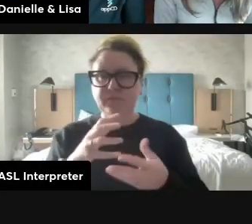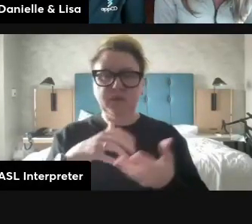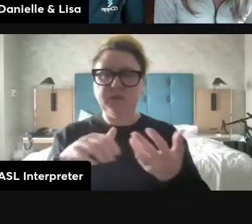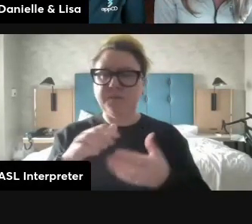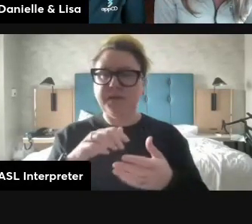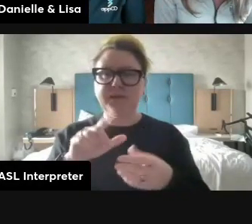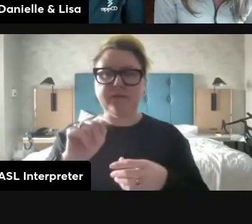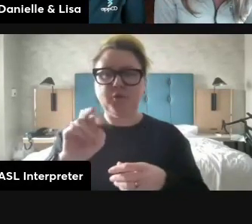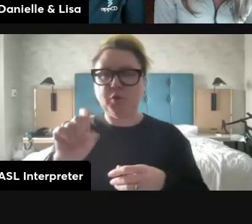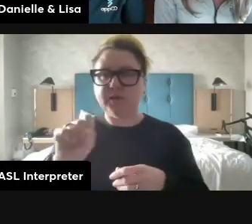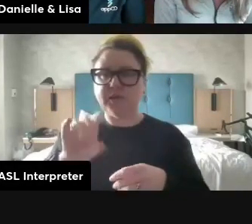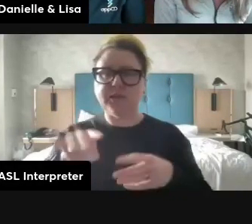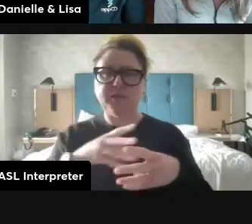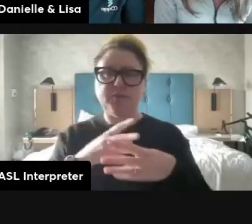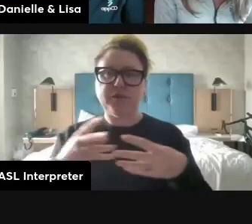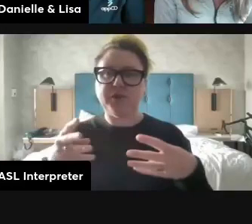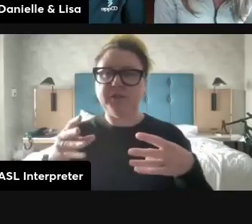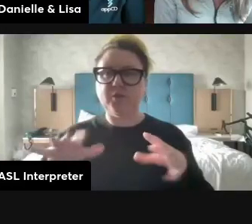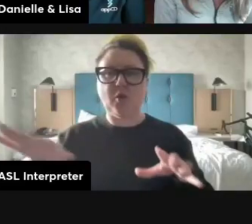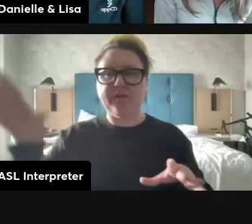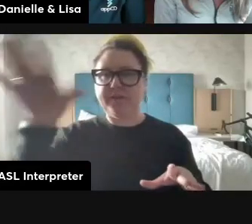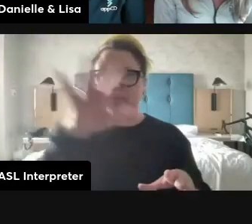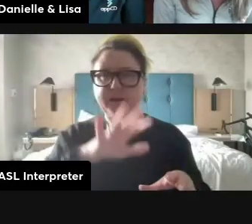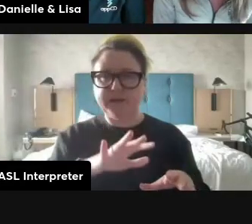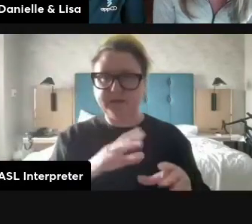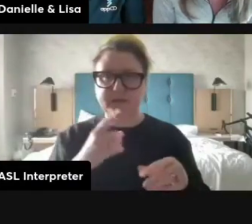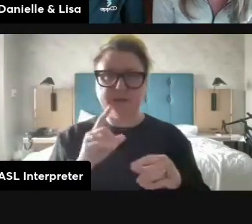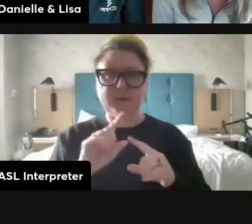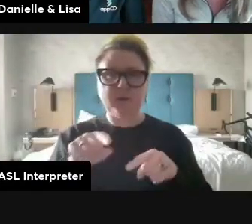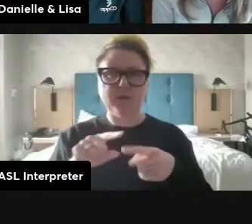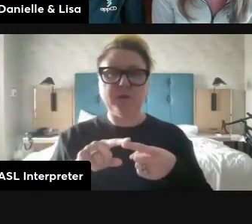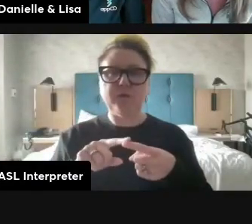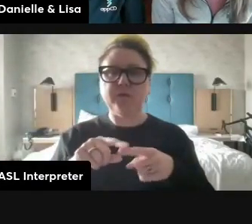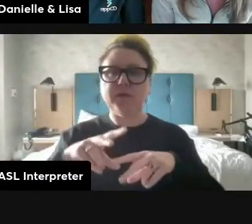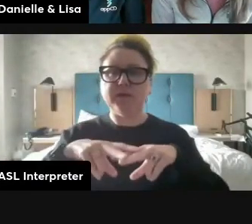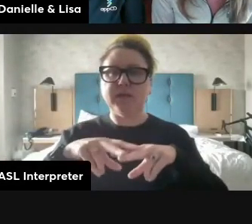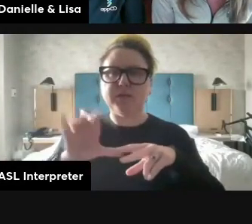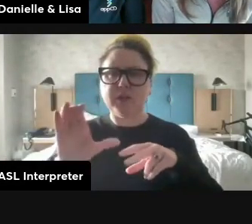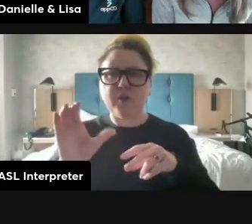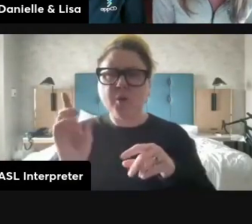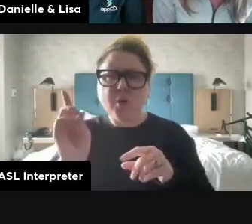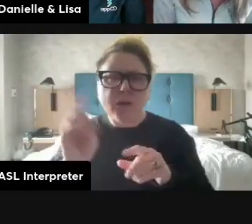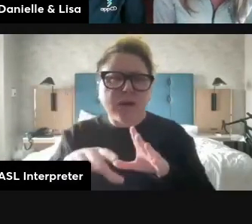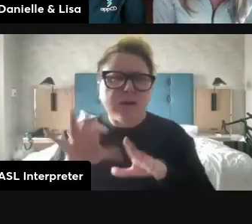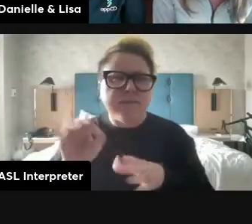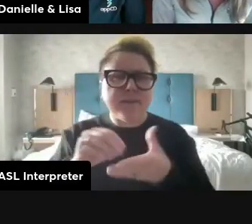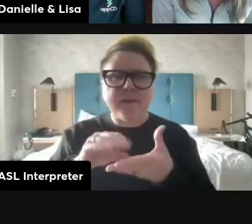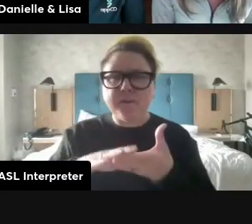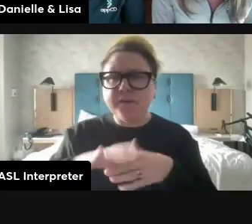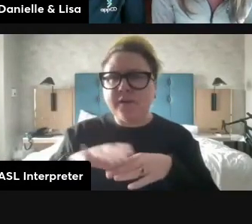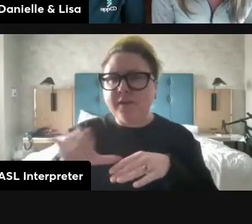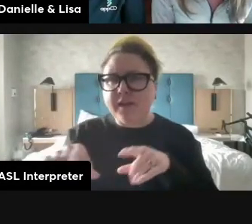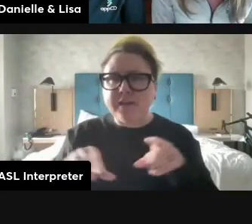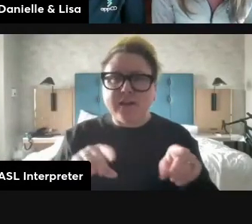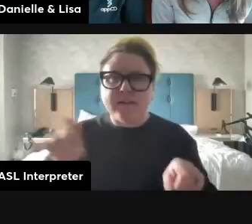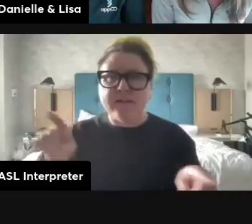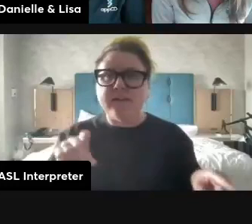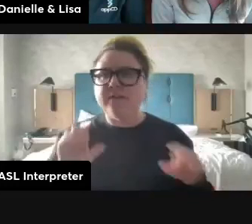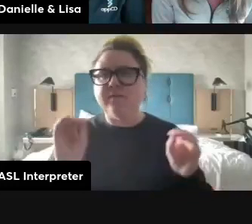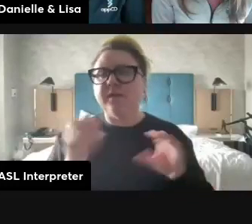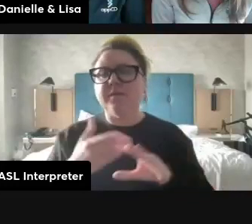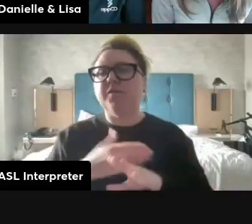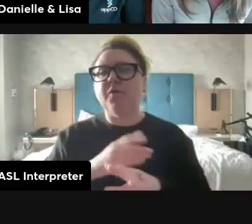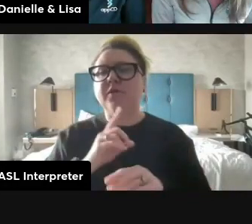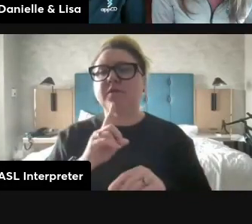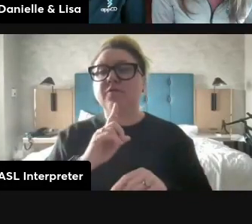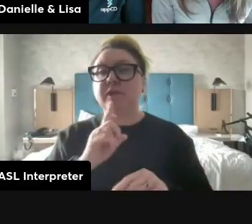spreadsheets laying all over the place. And you'd go to the Slack channel and ask, where can I find documentation on this or that? So that's been a